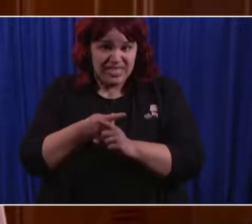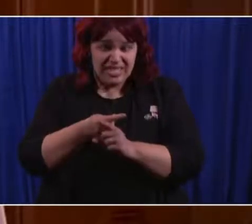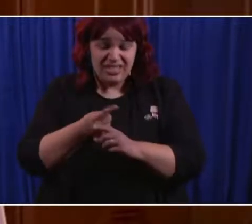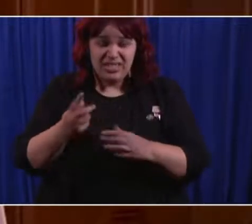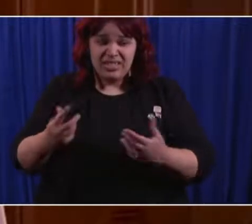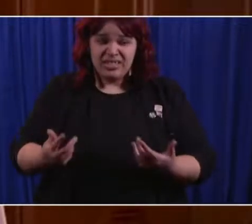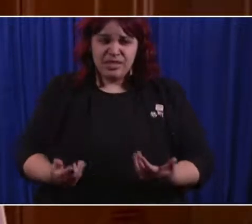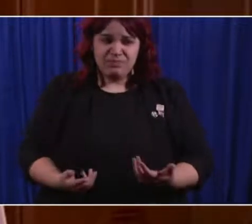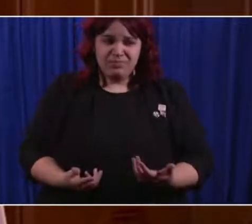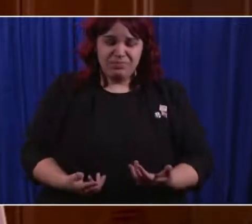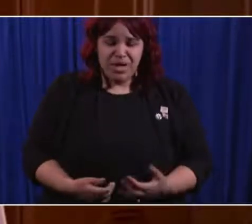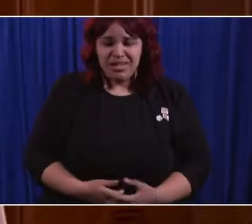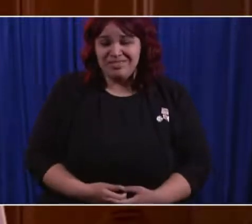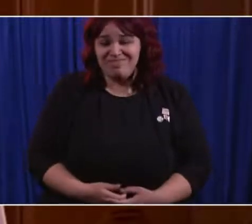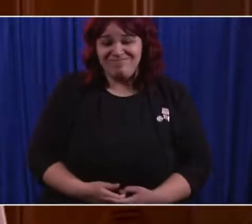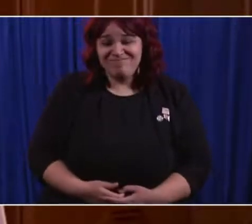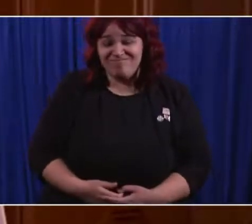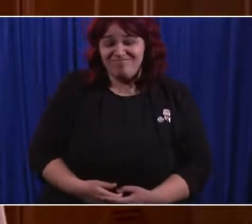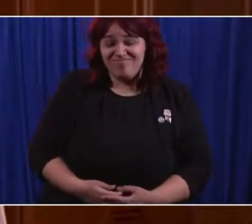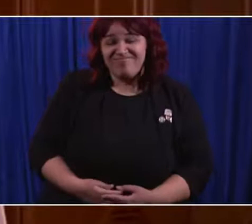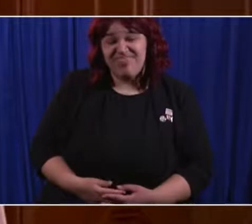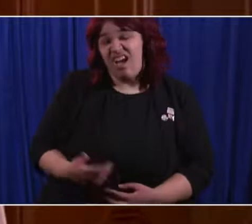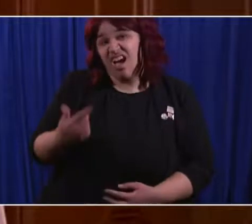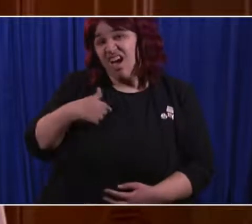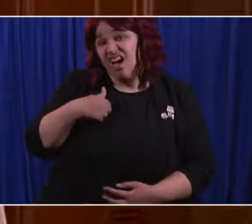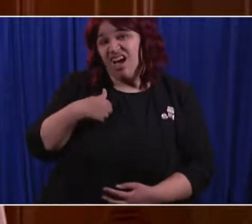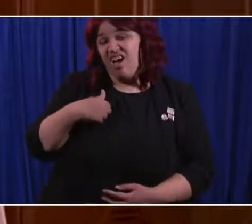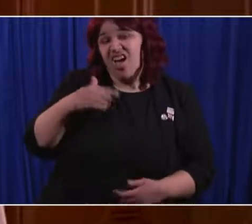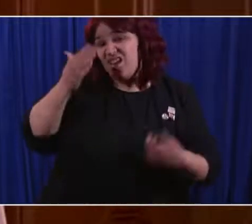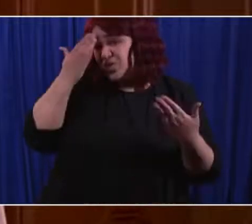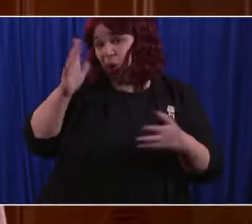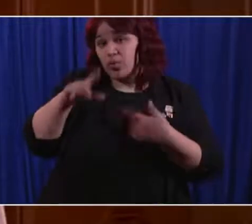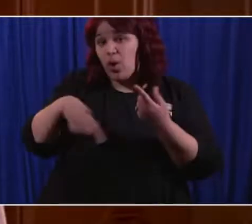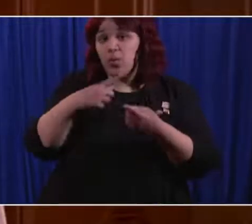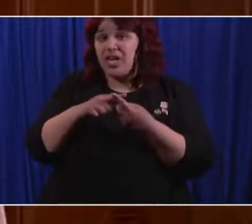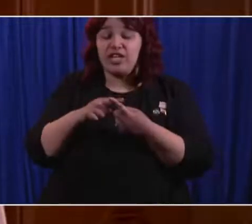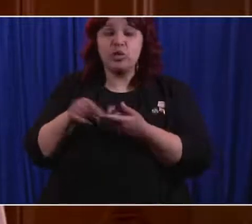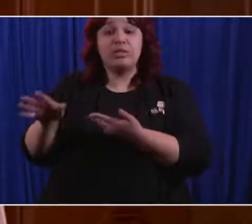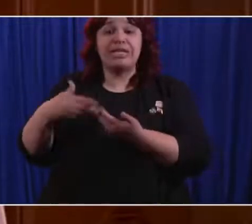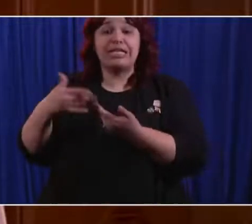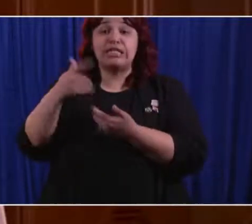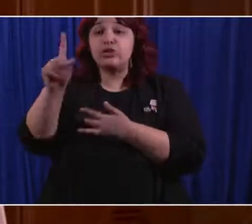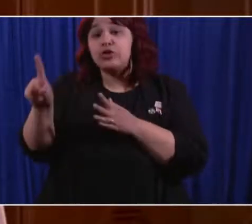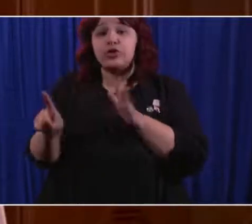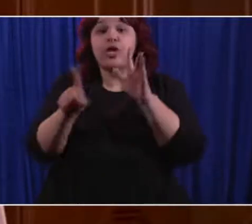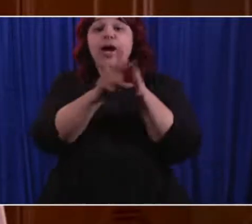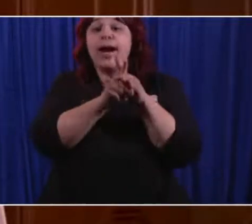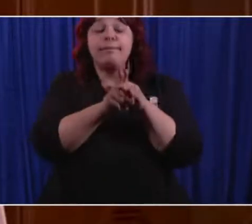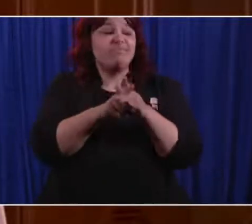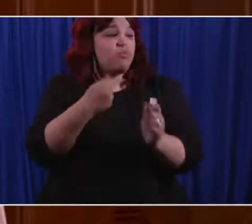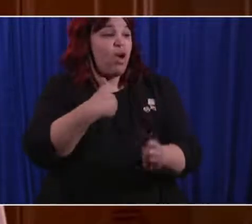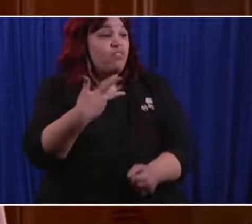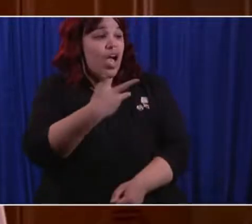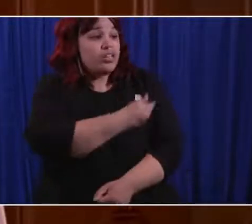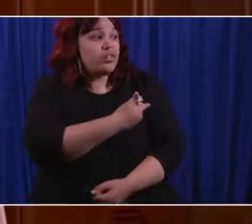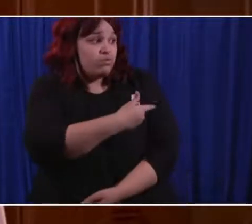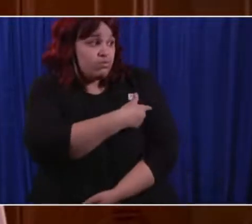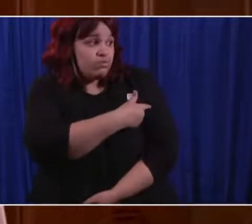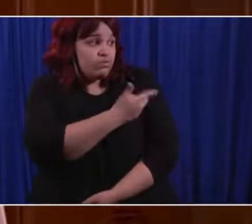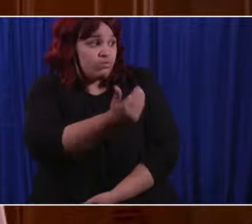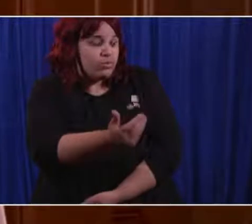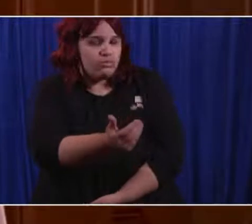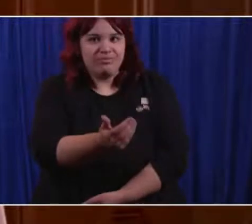able to go virtually any place and get a vaccine. That day will come, but I don't know when that's going to